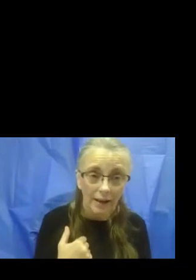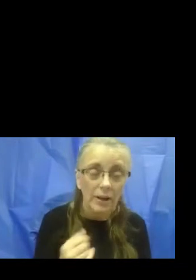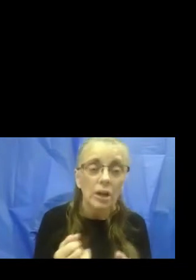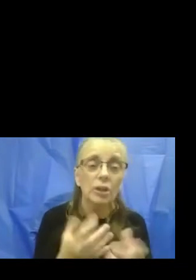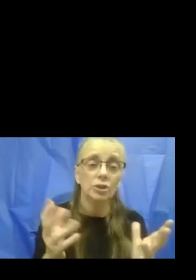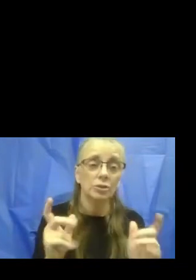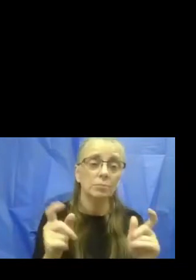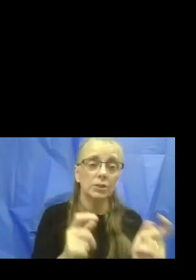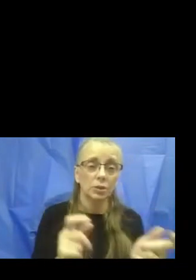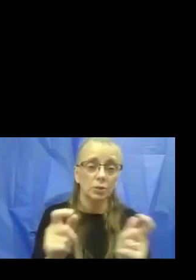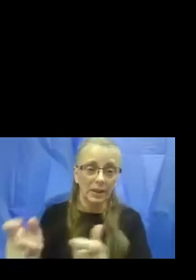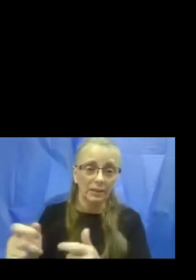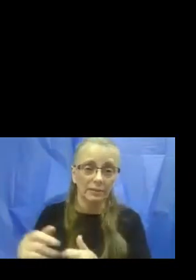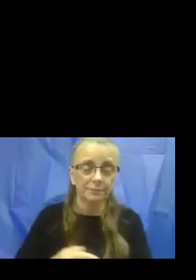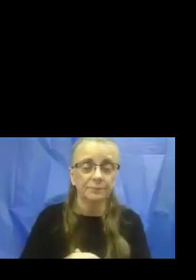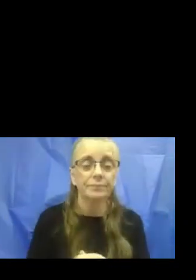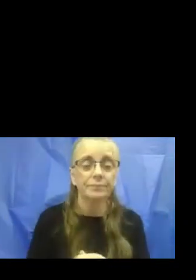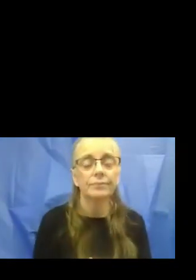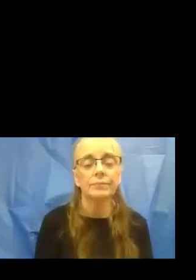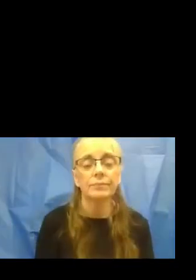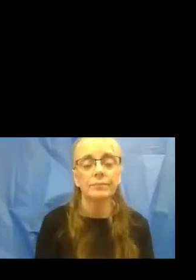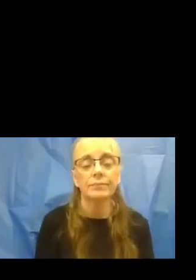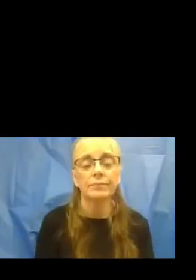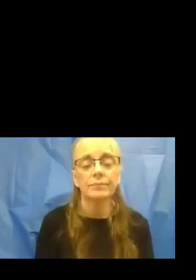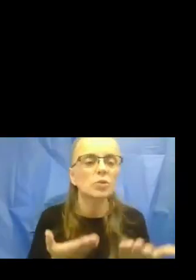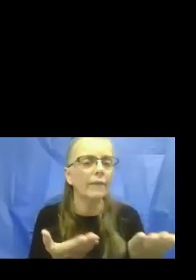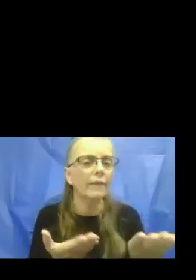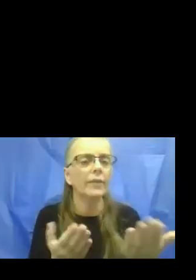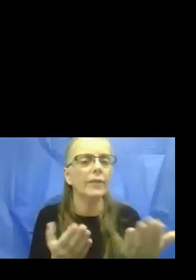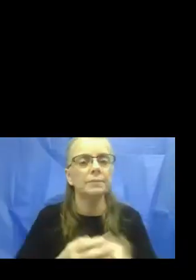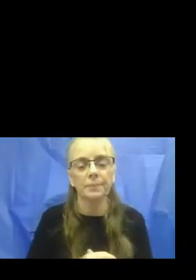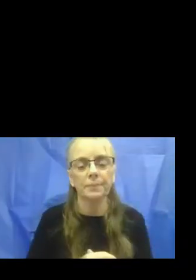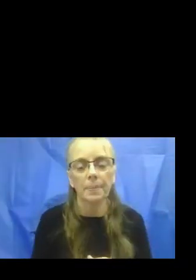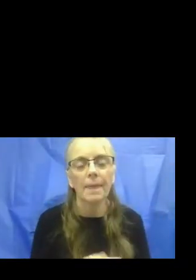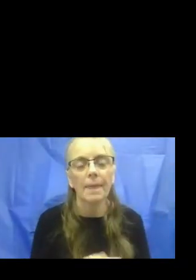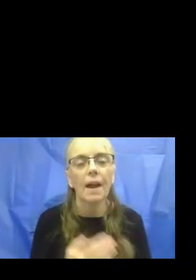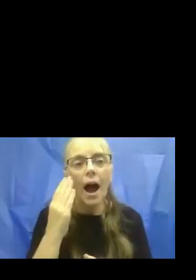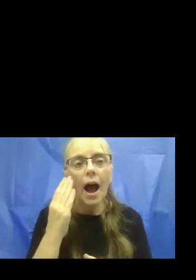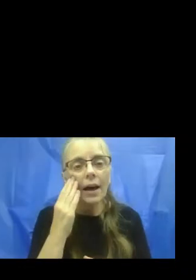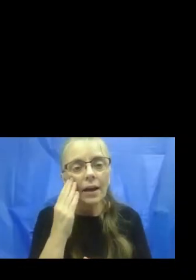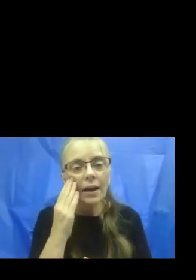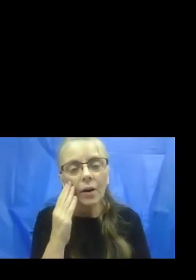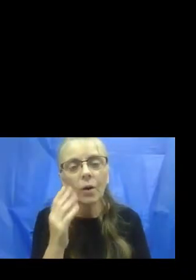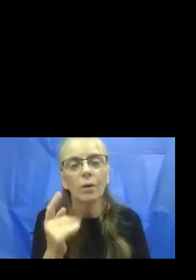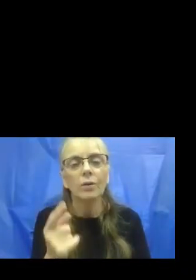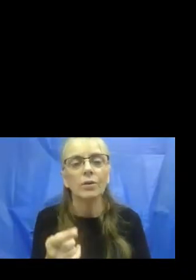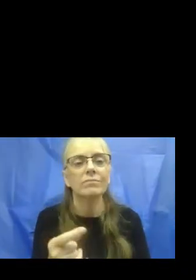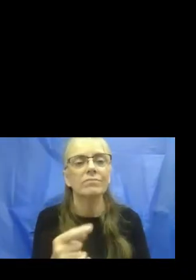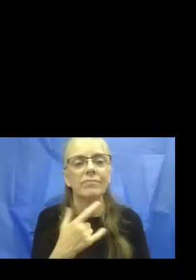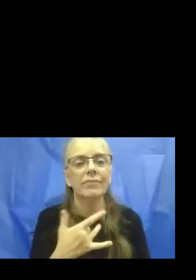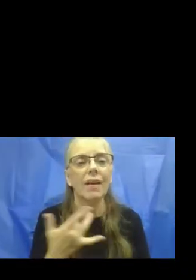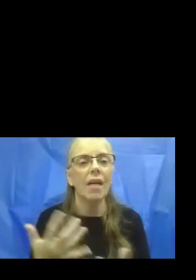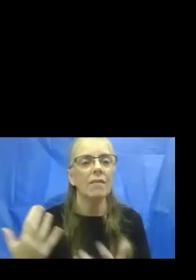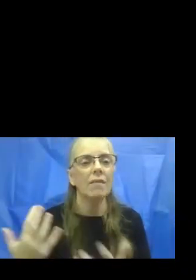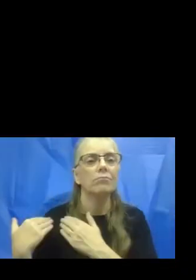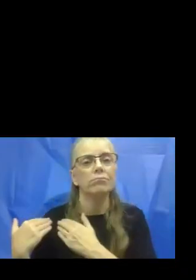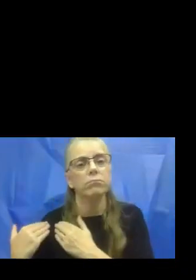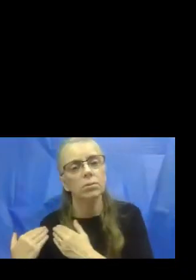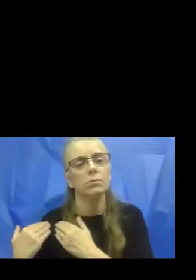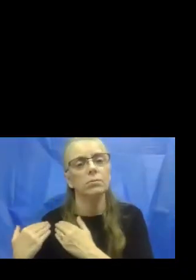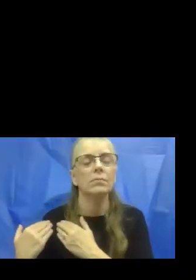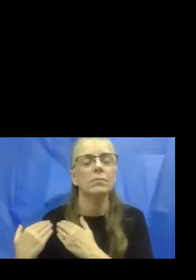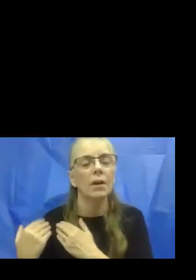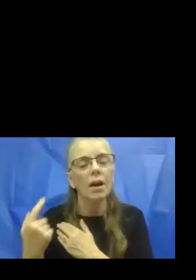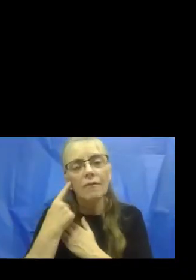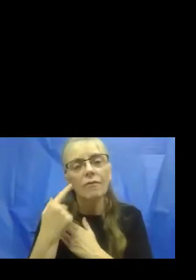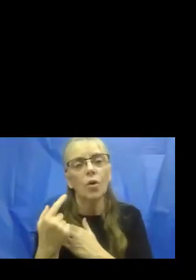And I know you've been giving an incredible amount over these past 2 years, especially being part of the Nurse Family Partnership. And